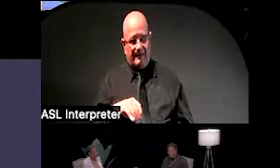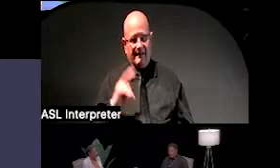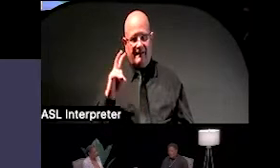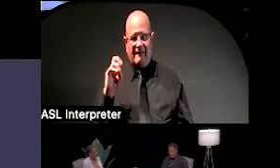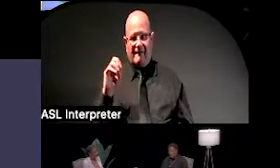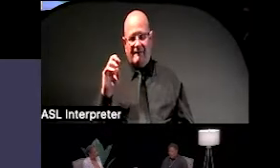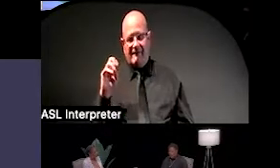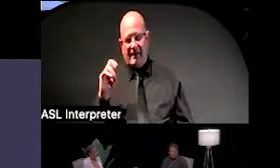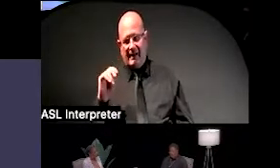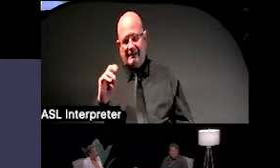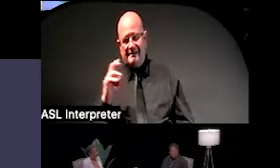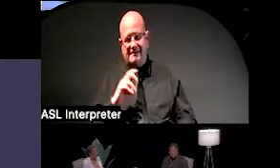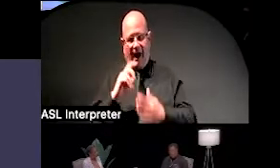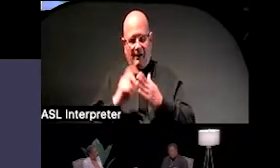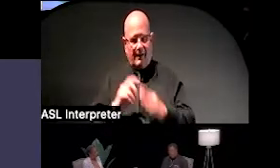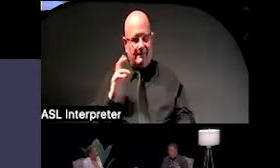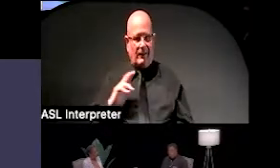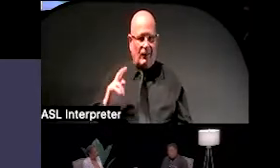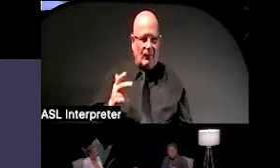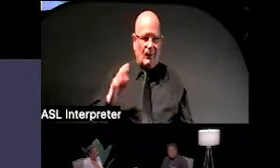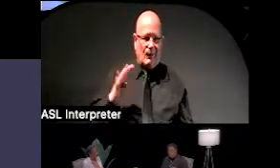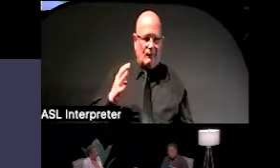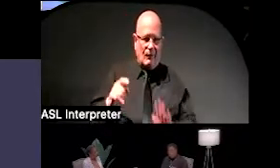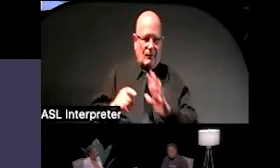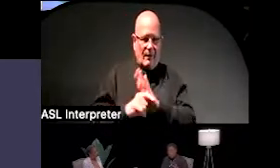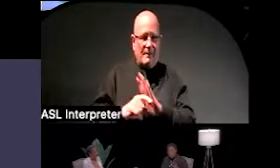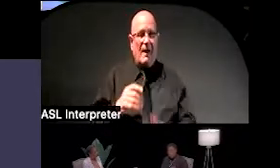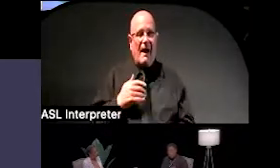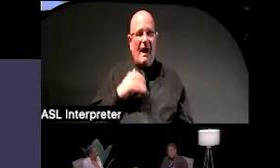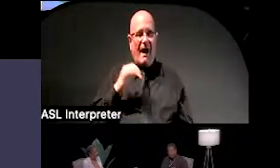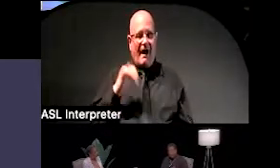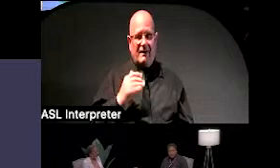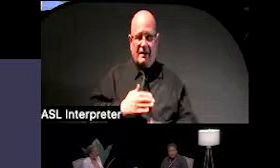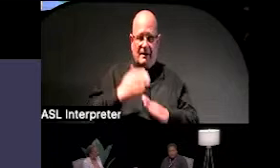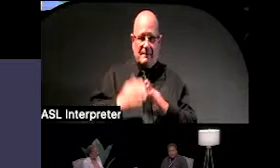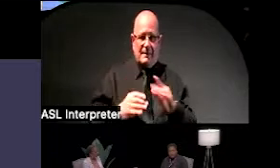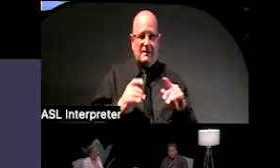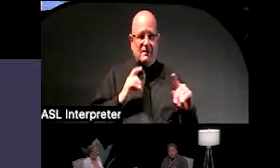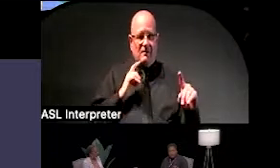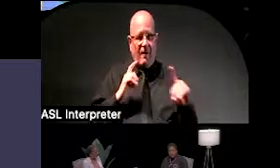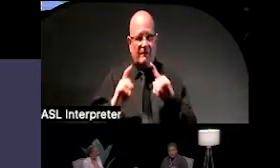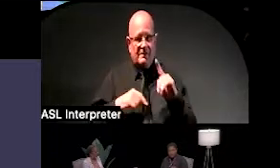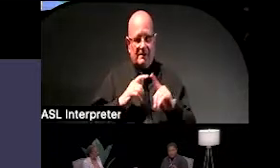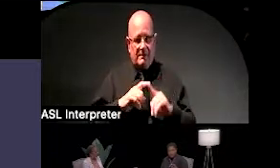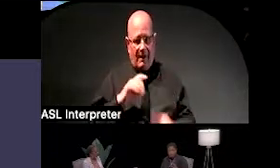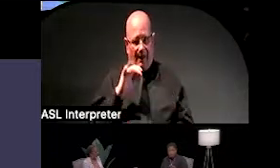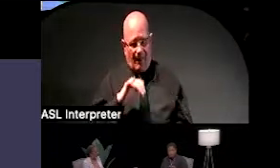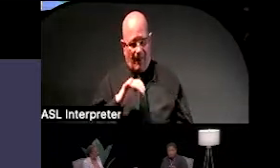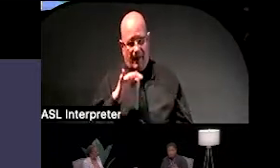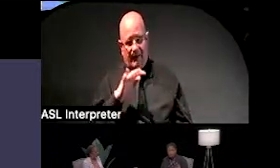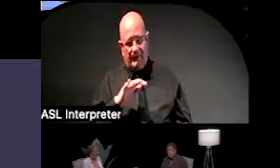were in the 3rd or 4th grade. But I think in order for us to have a complete conversation